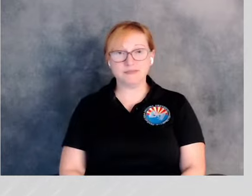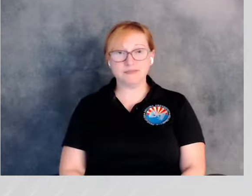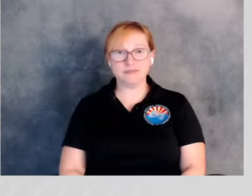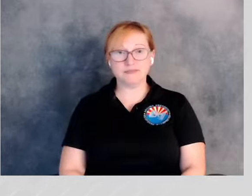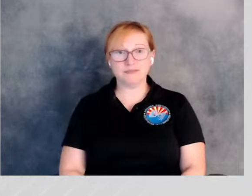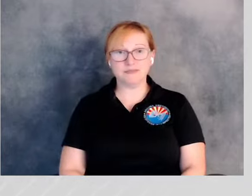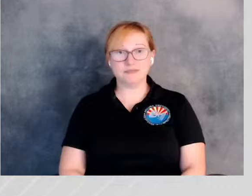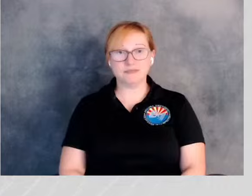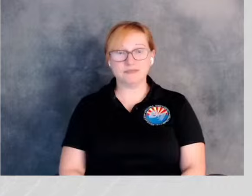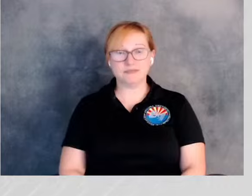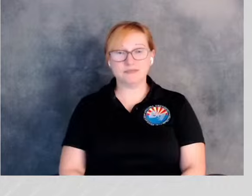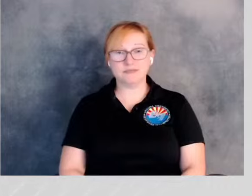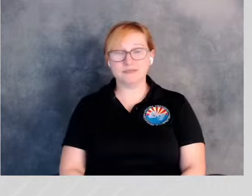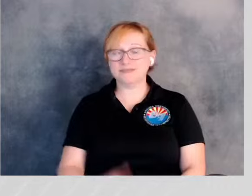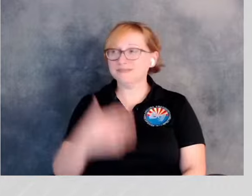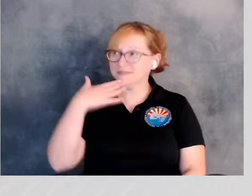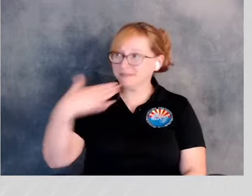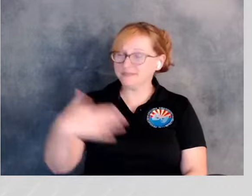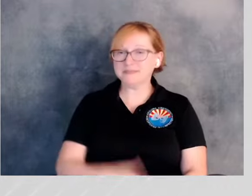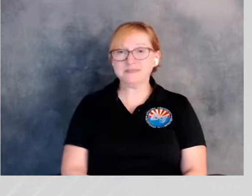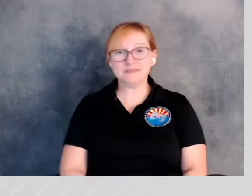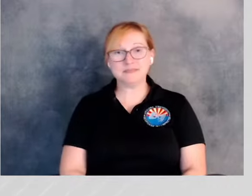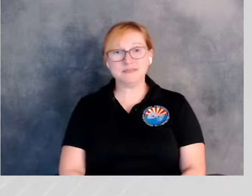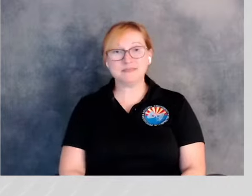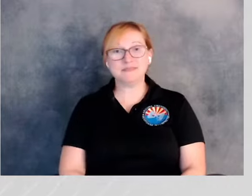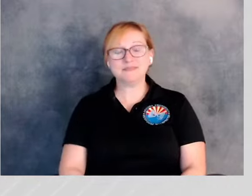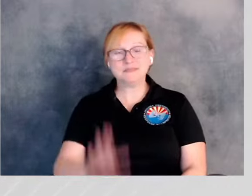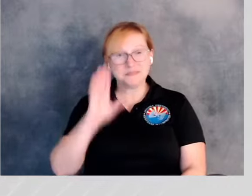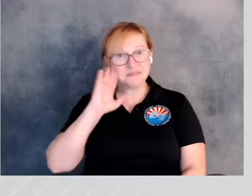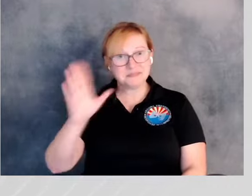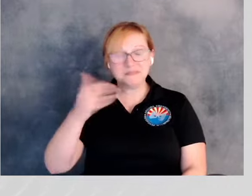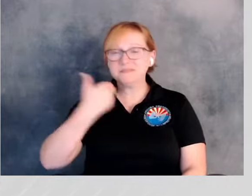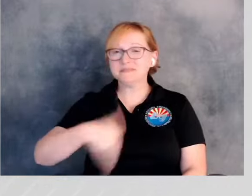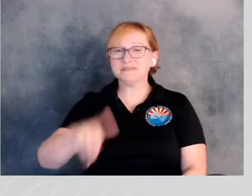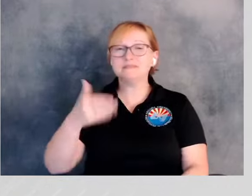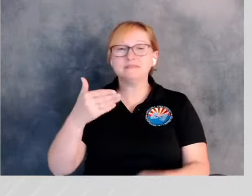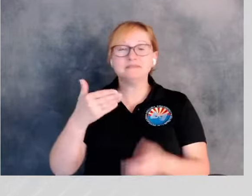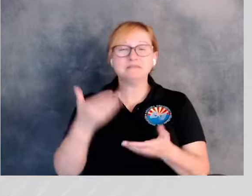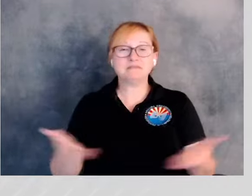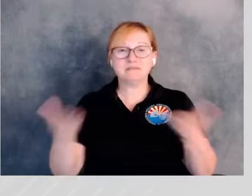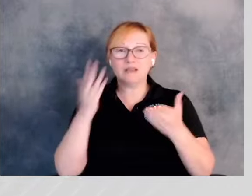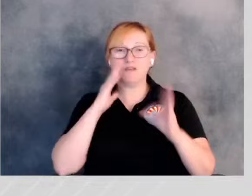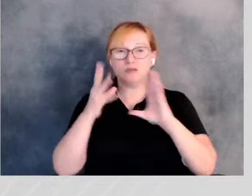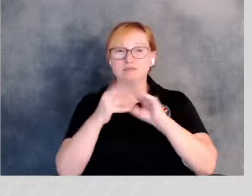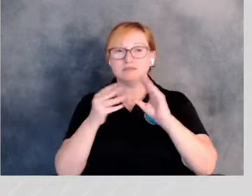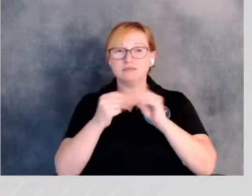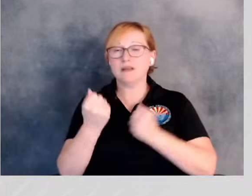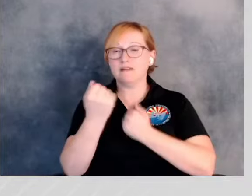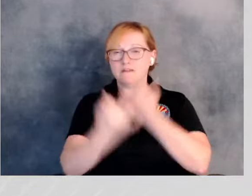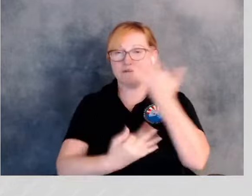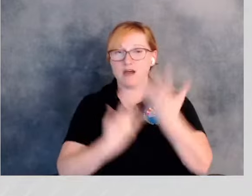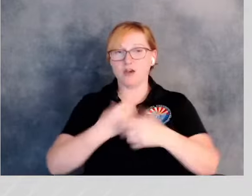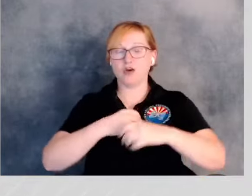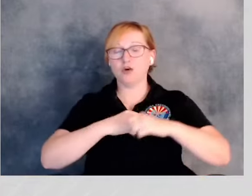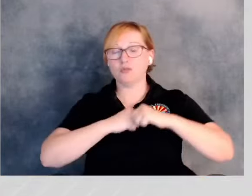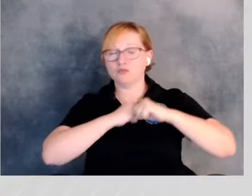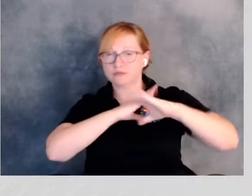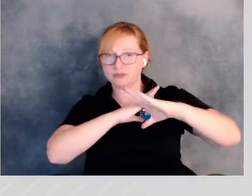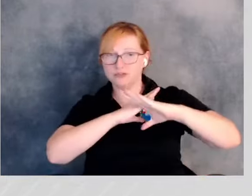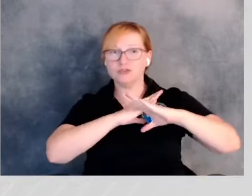Thank you. So I'm here to provide a fire prevention message. And what we have within